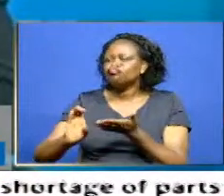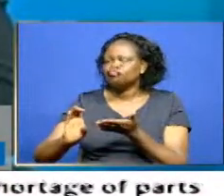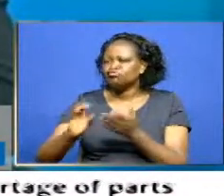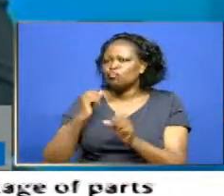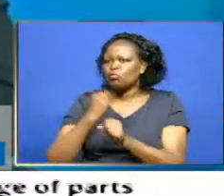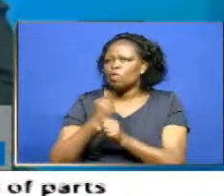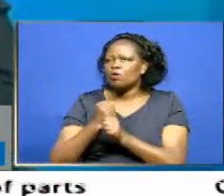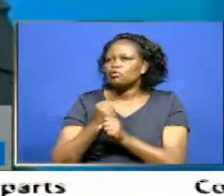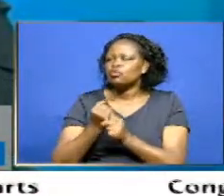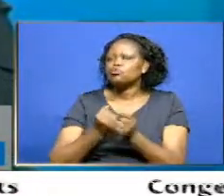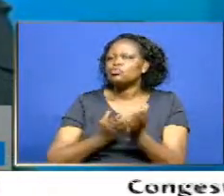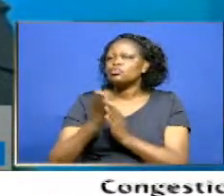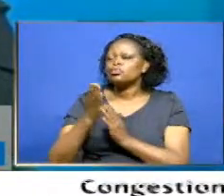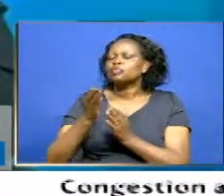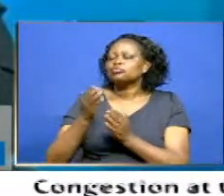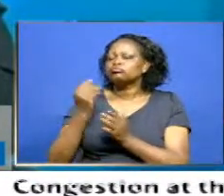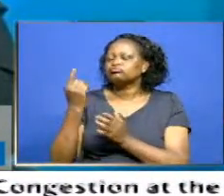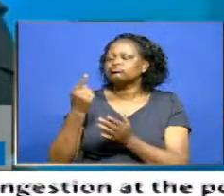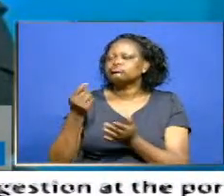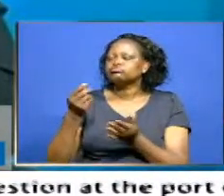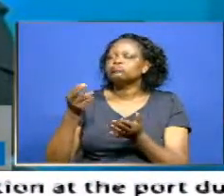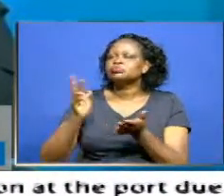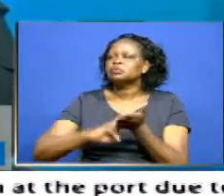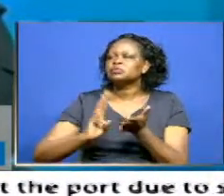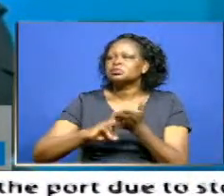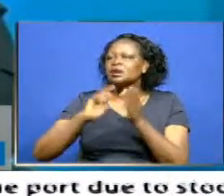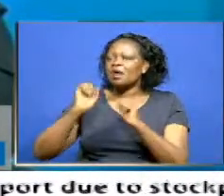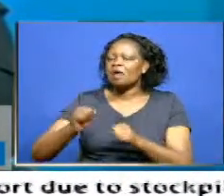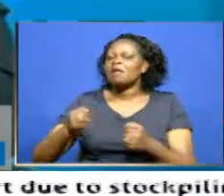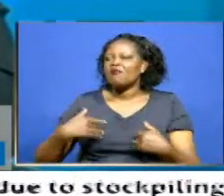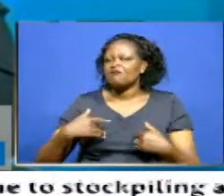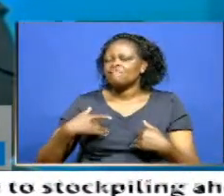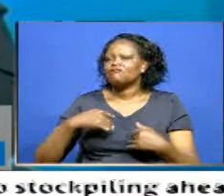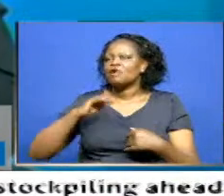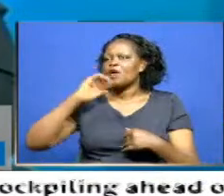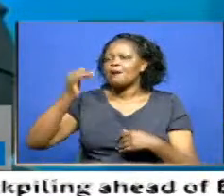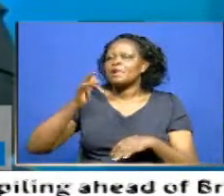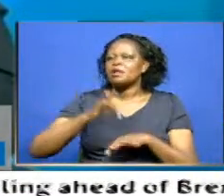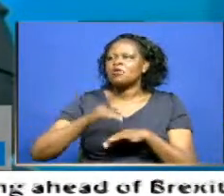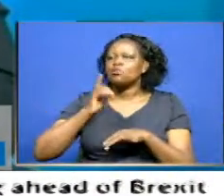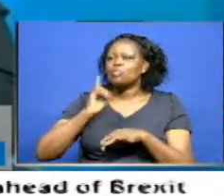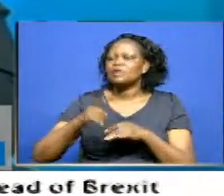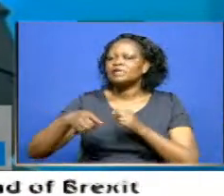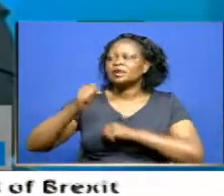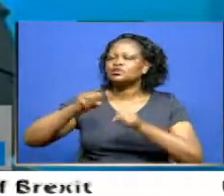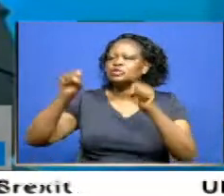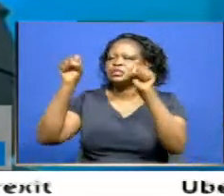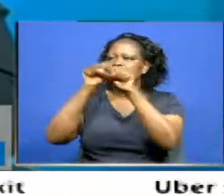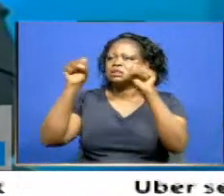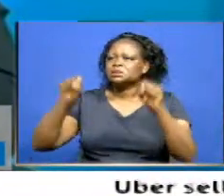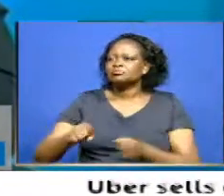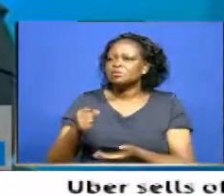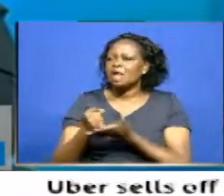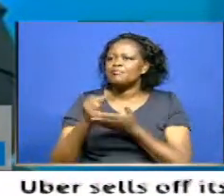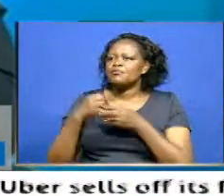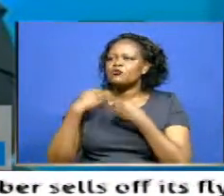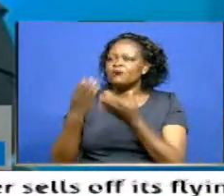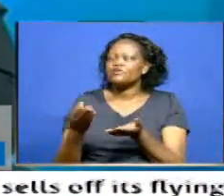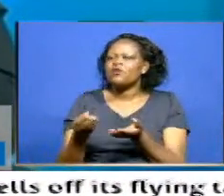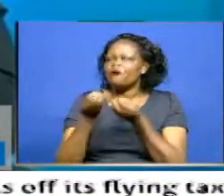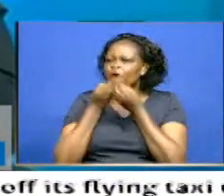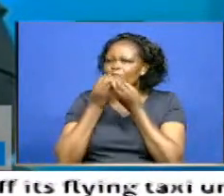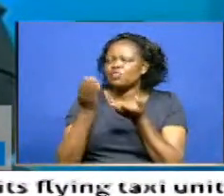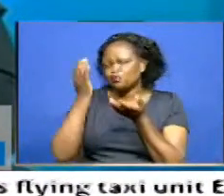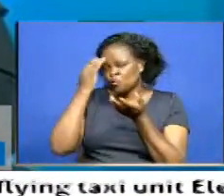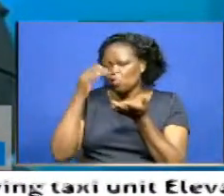the single registry, then we can be able to make sure that the Urban Early Warning, Early Action System really helps to provide that data to know